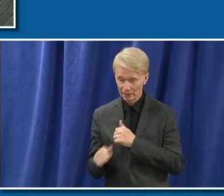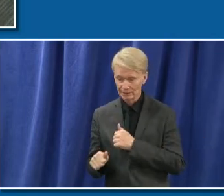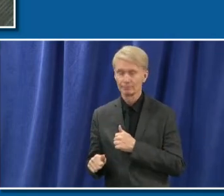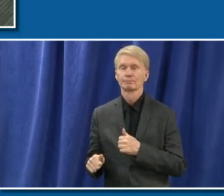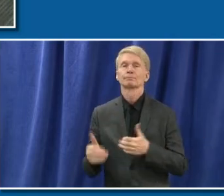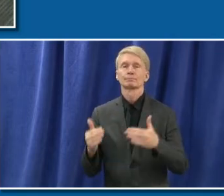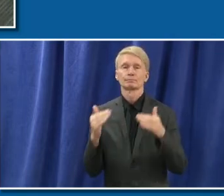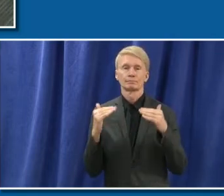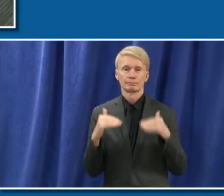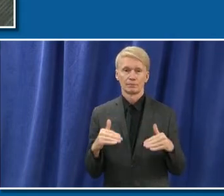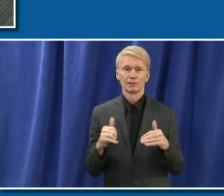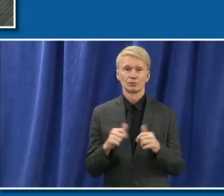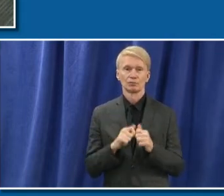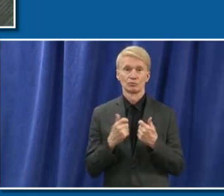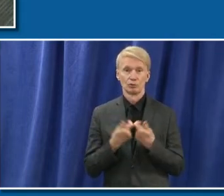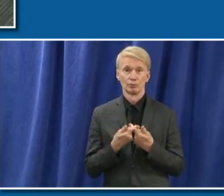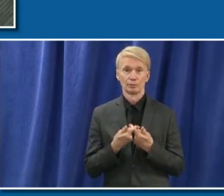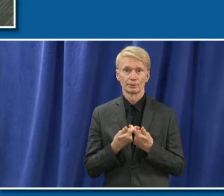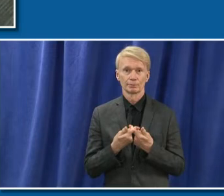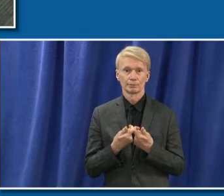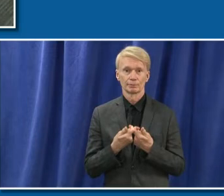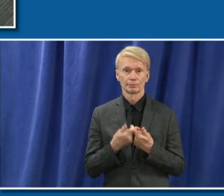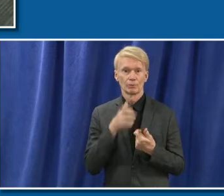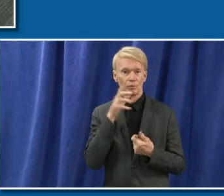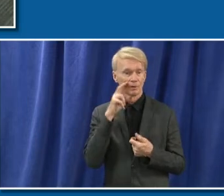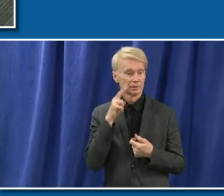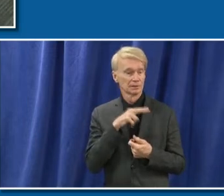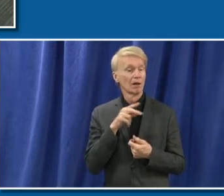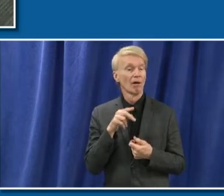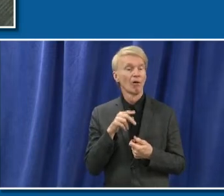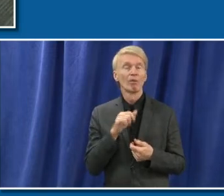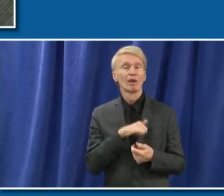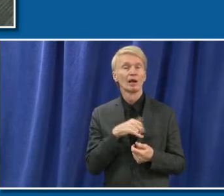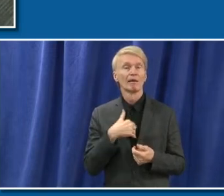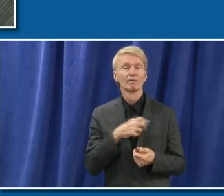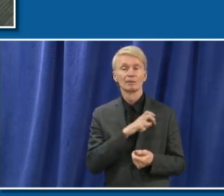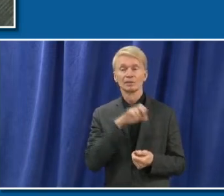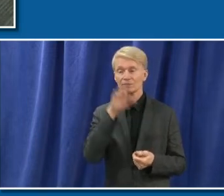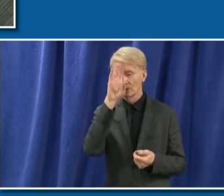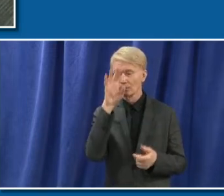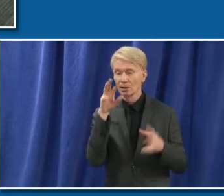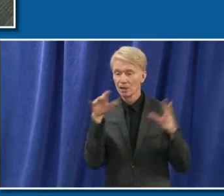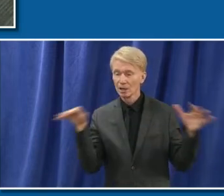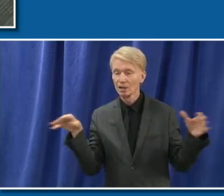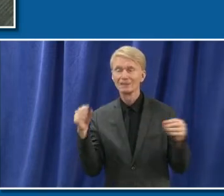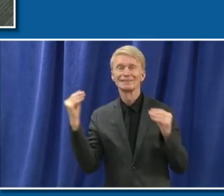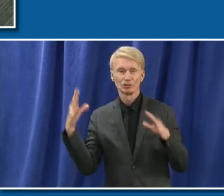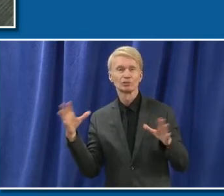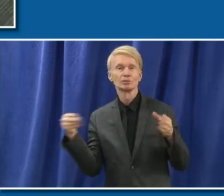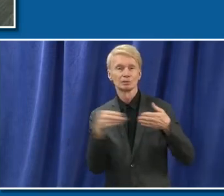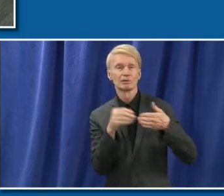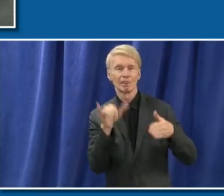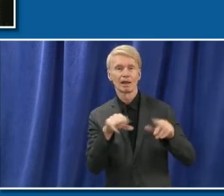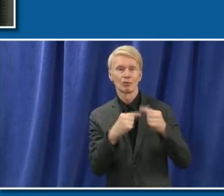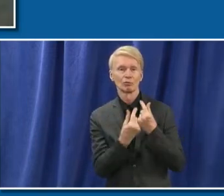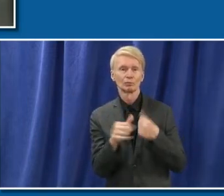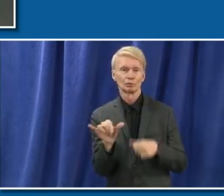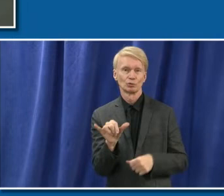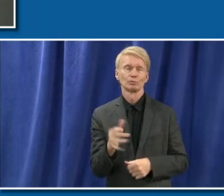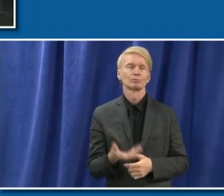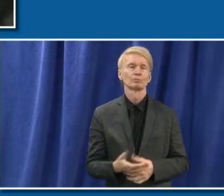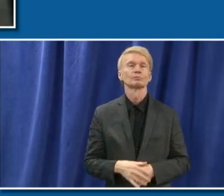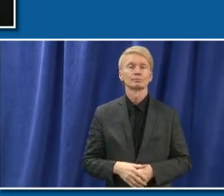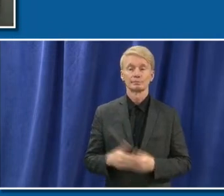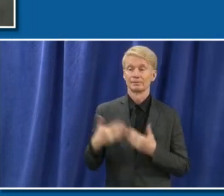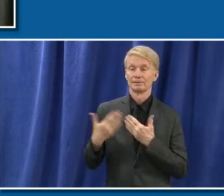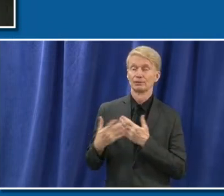group and move on to the next group, wherever the essential workers are, there are the teachers. All right. Eunice